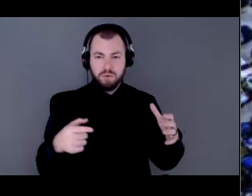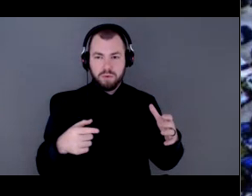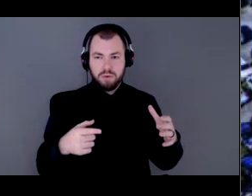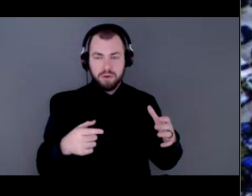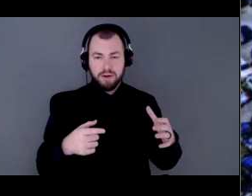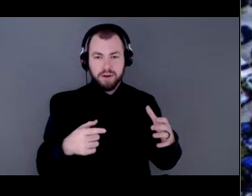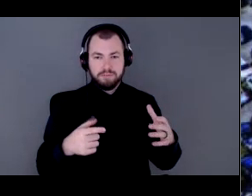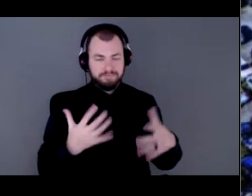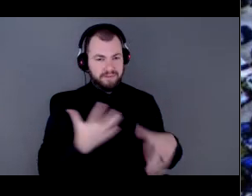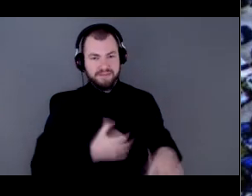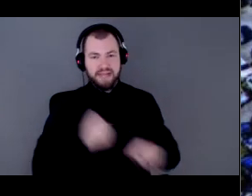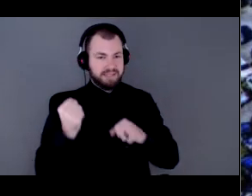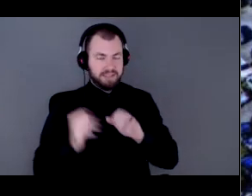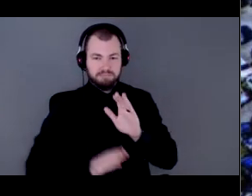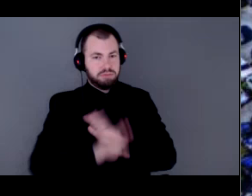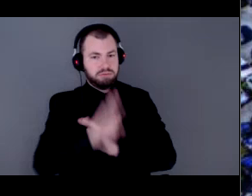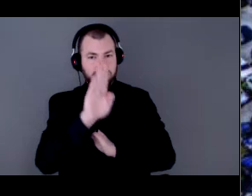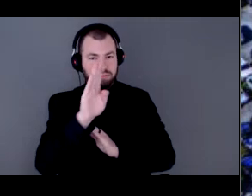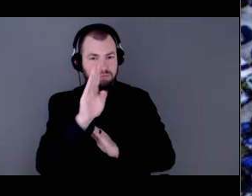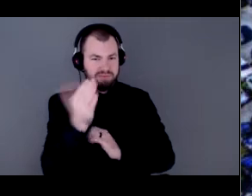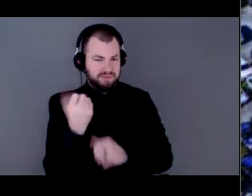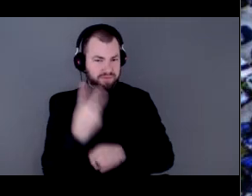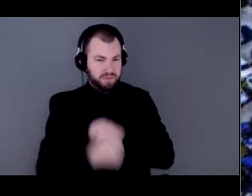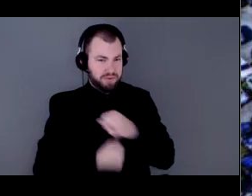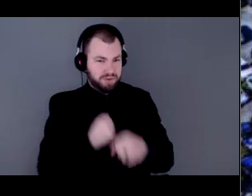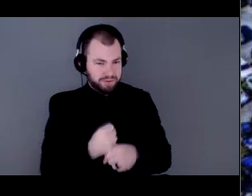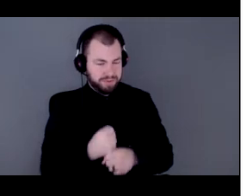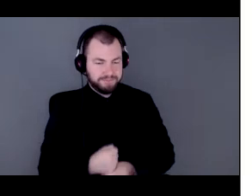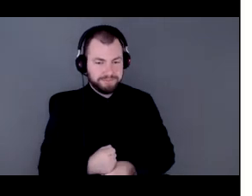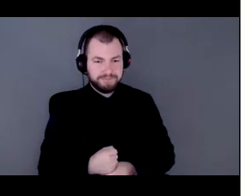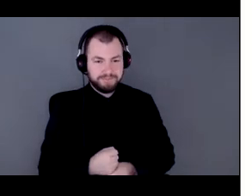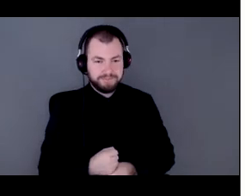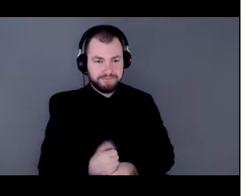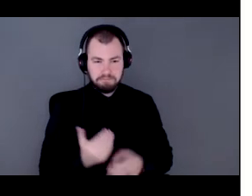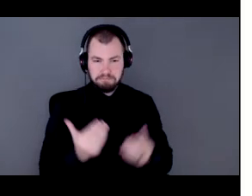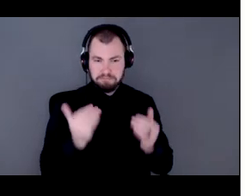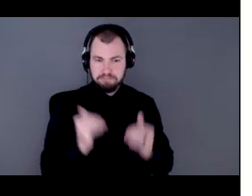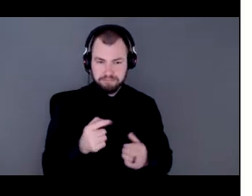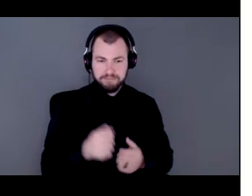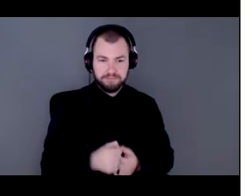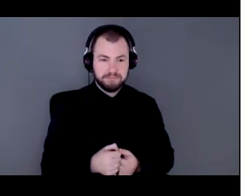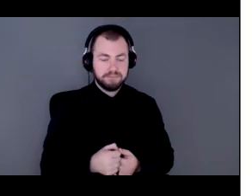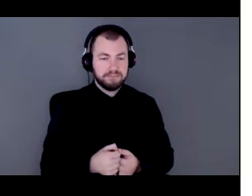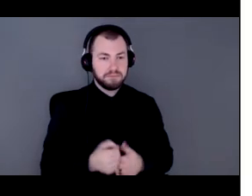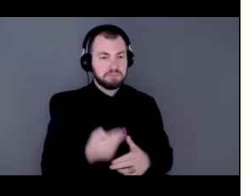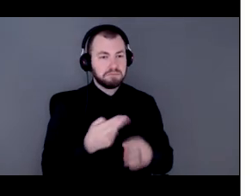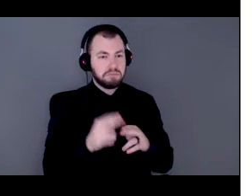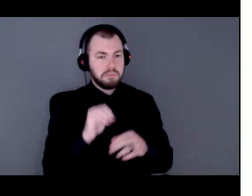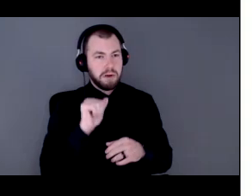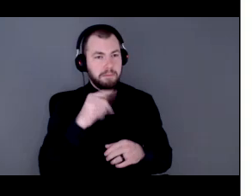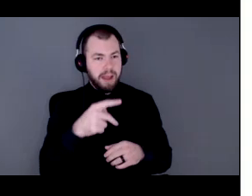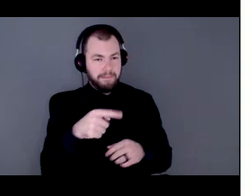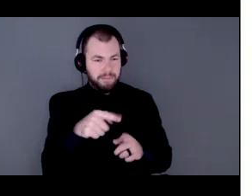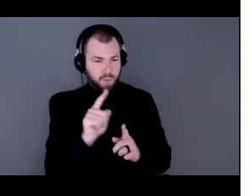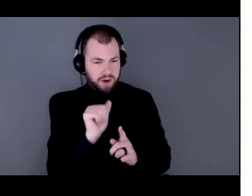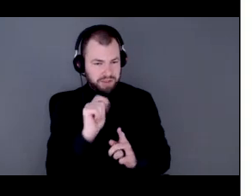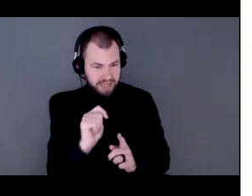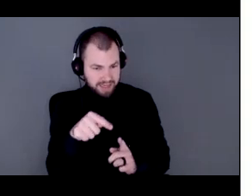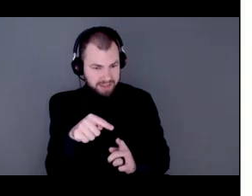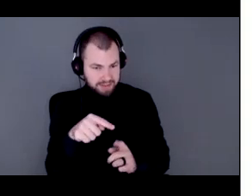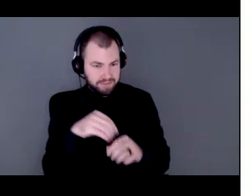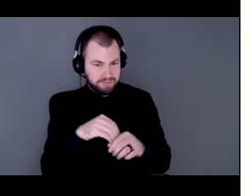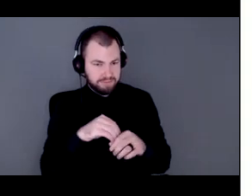incredibly fast over the last few years. Next slide. This is just a quick map of where Merle's Inlet is along the coast, and